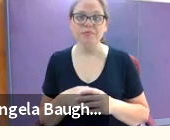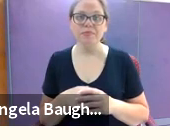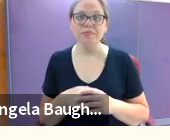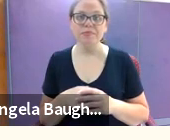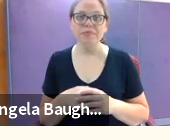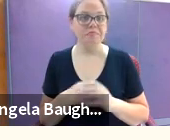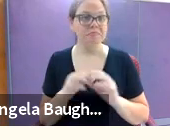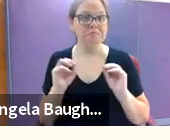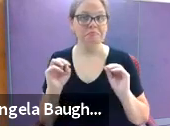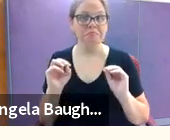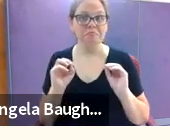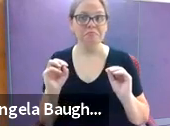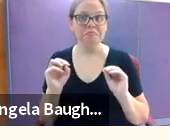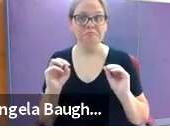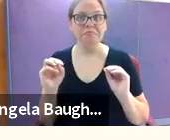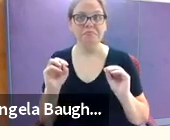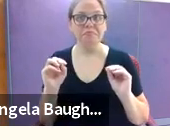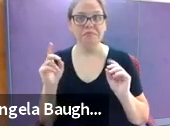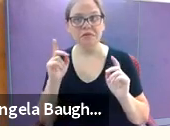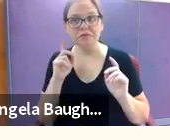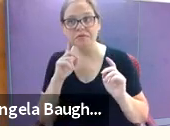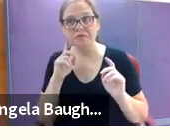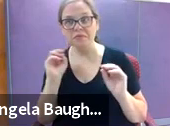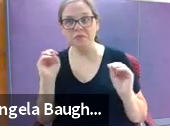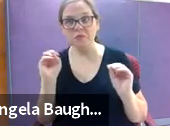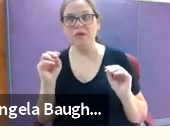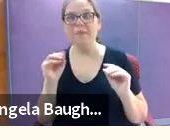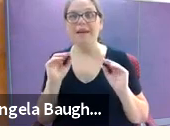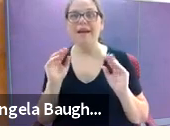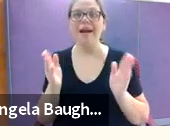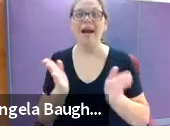Hearing none, I'll ask for a motion.